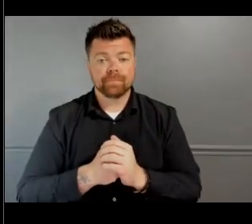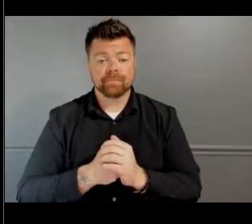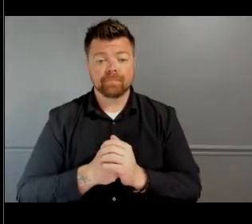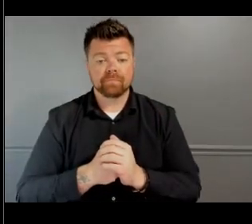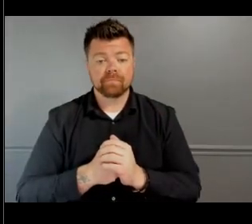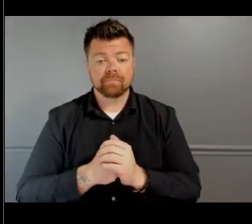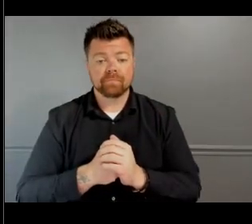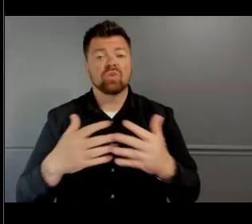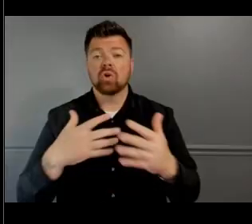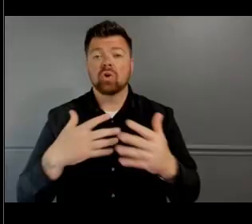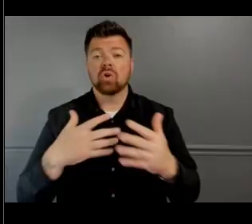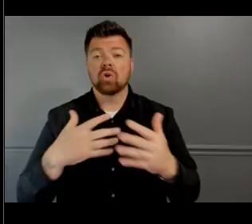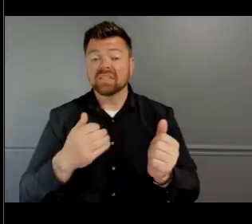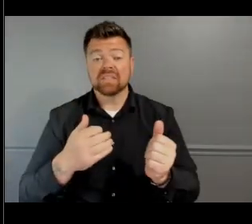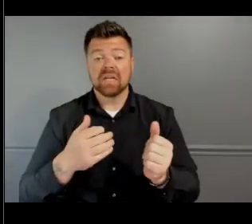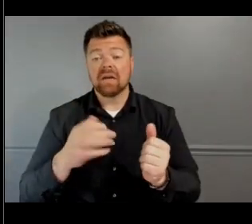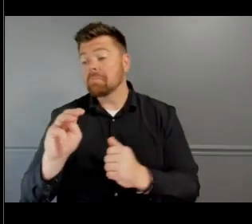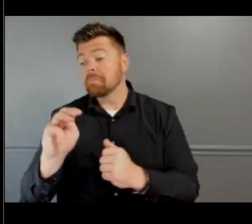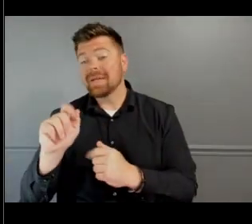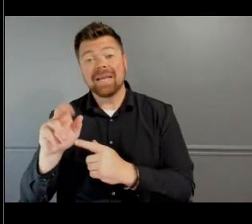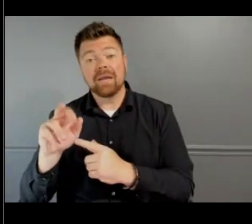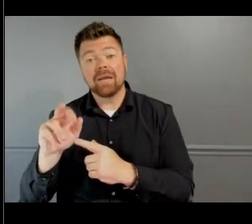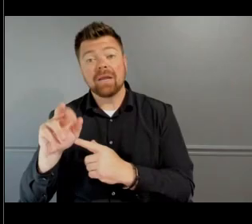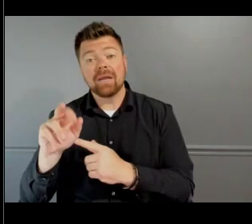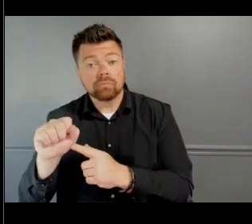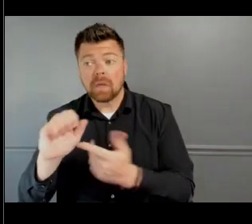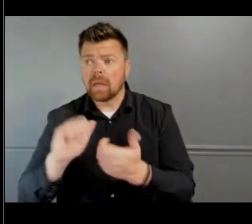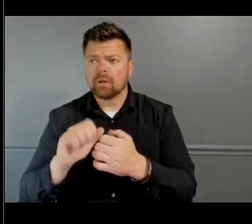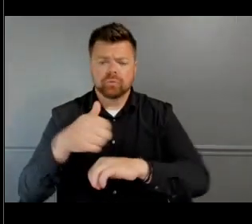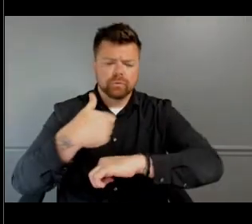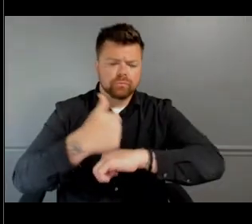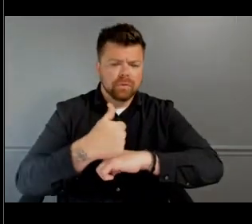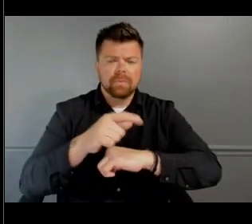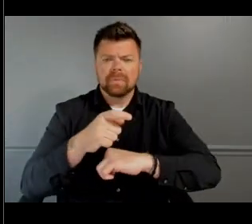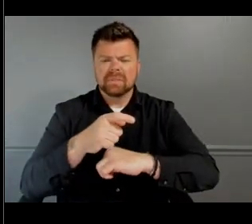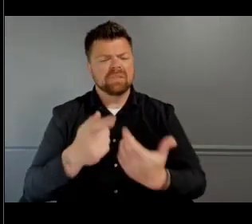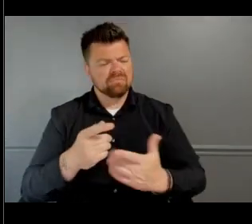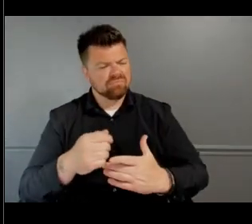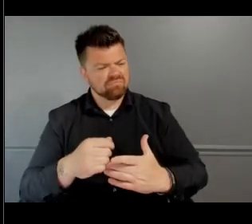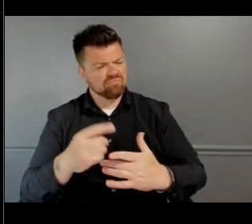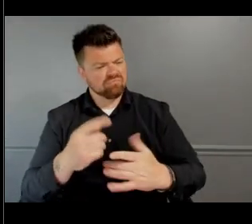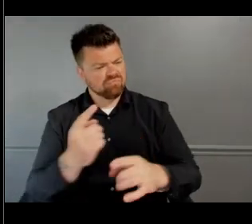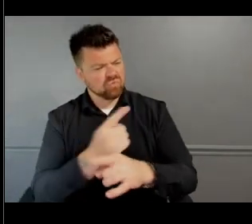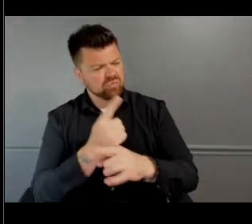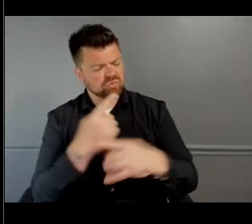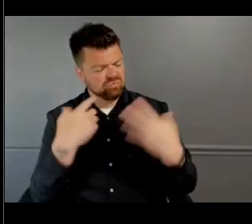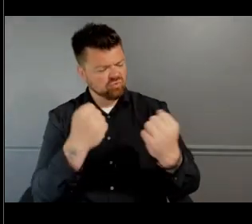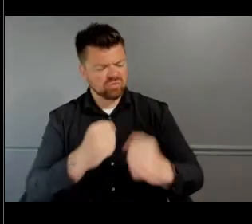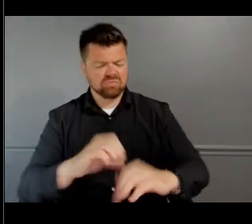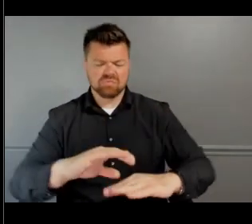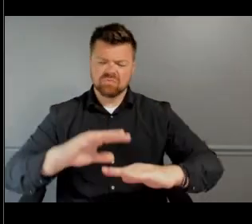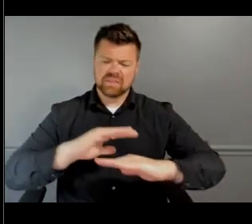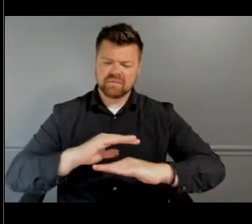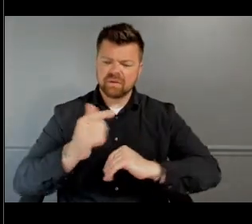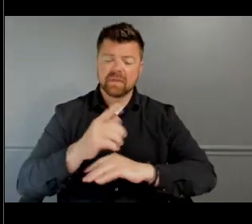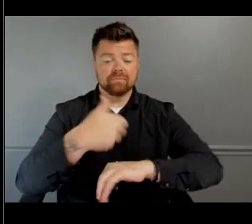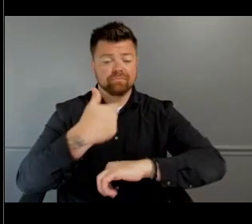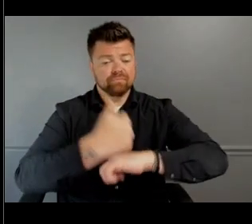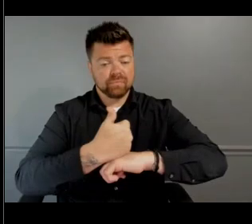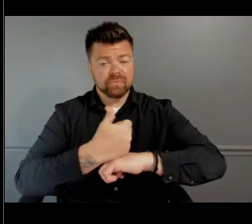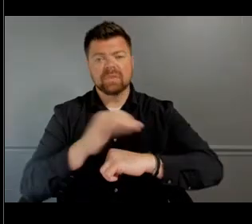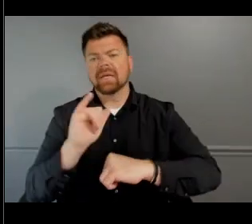Regardless of the material used, it must be sufficiently strong to allow for the later installation of